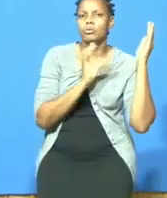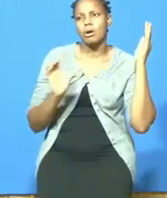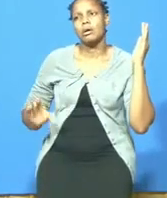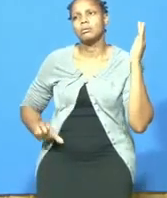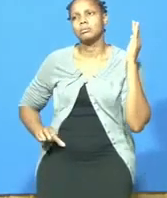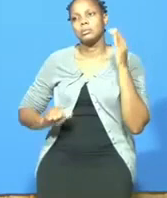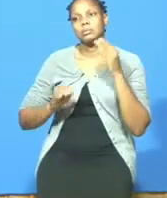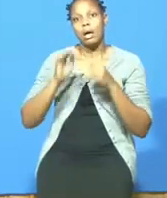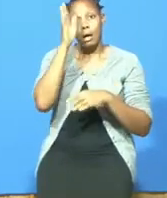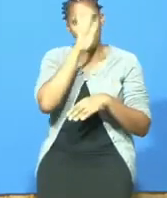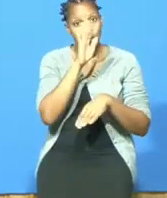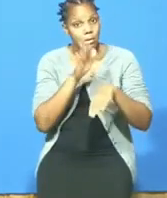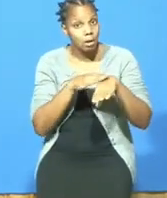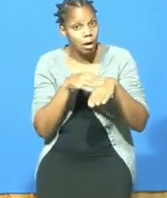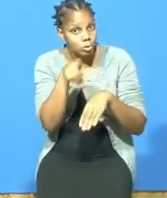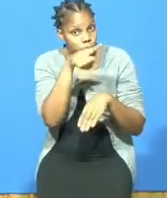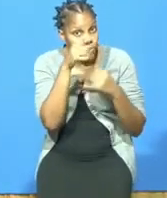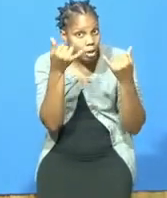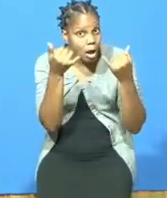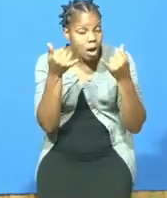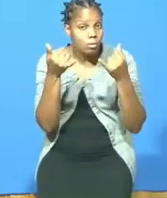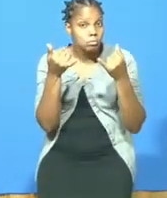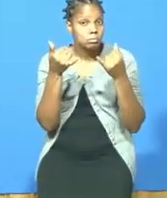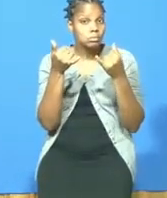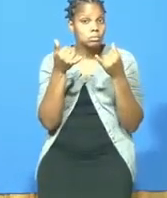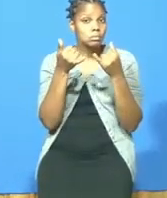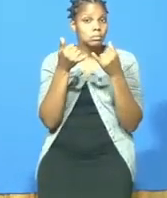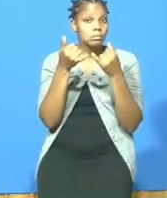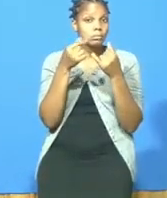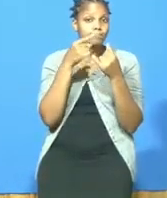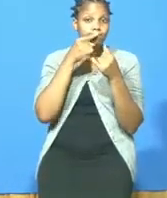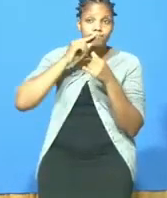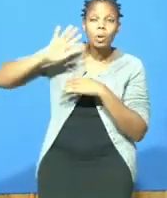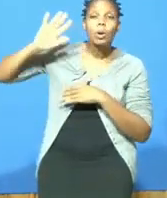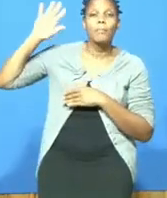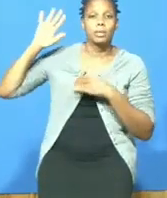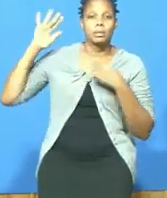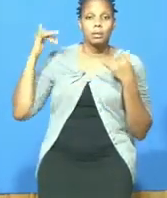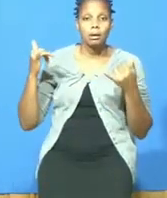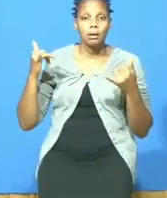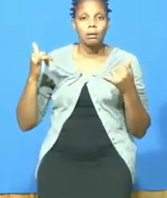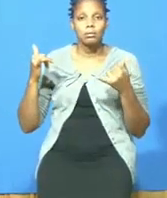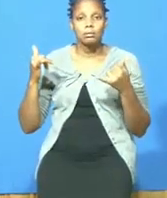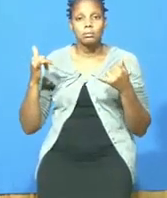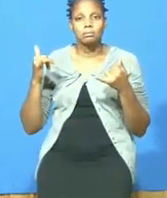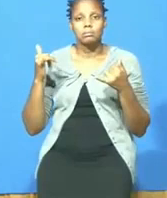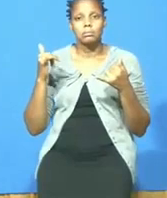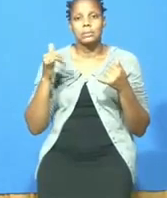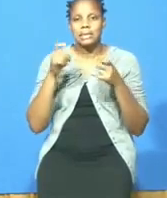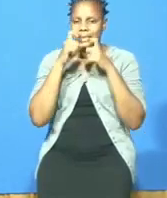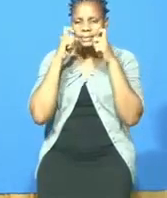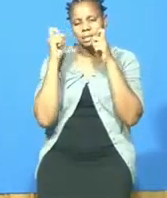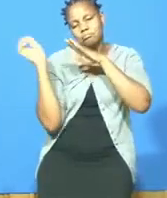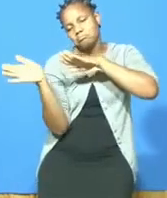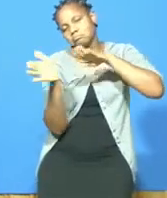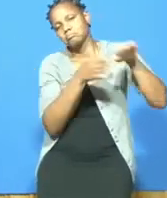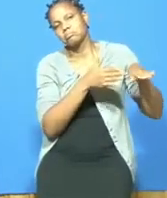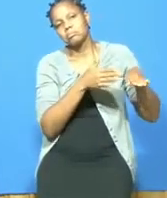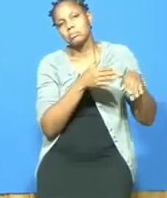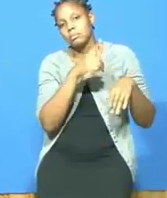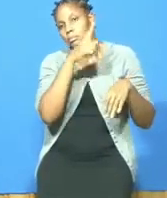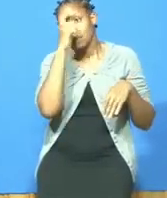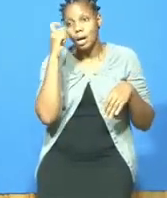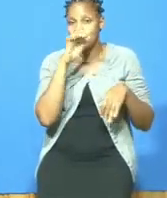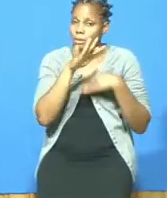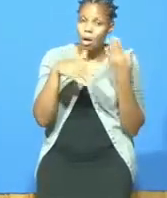God is calling you now. Make that commitment. Walk away from sin, because all that